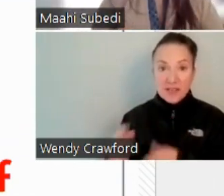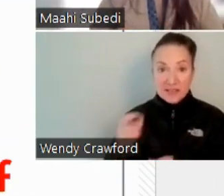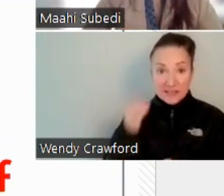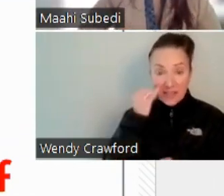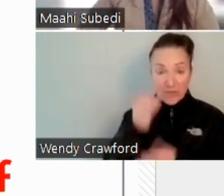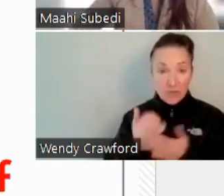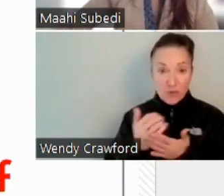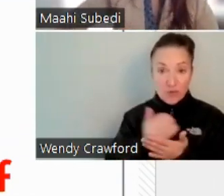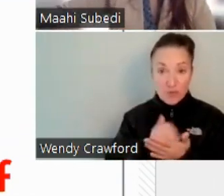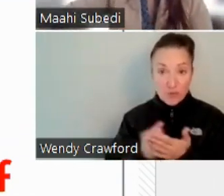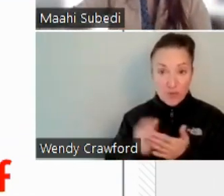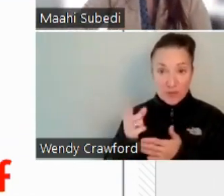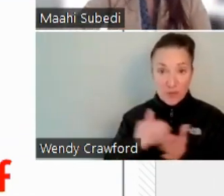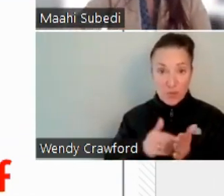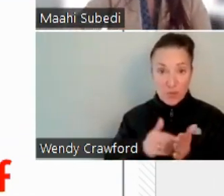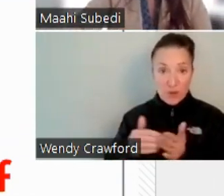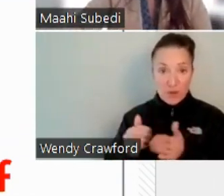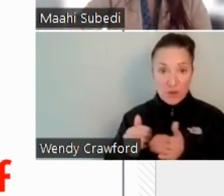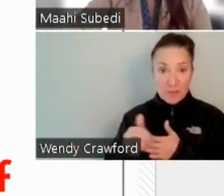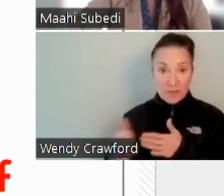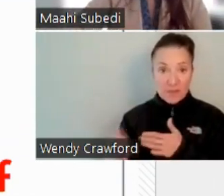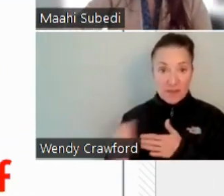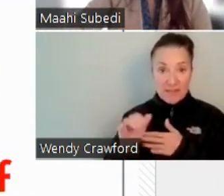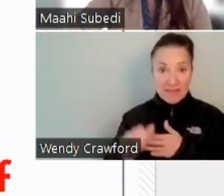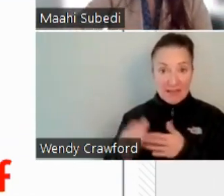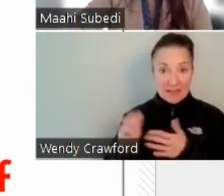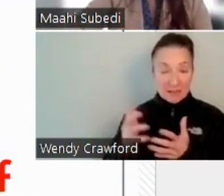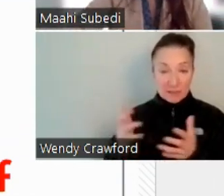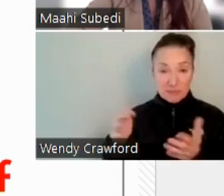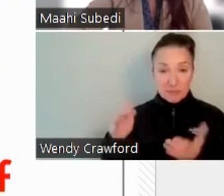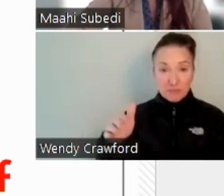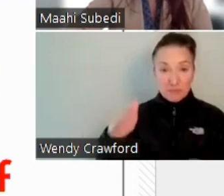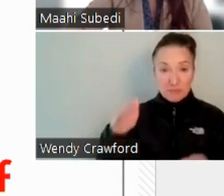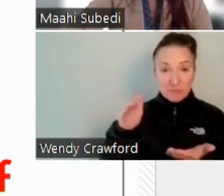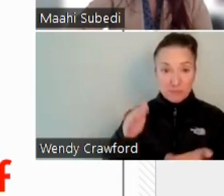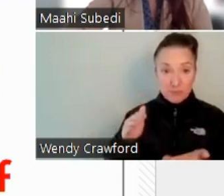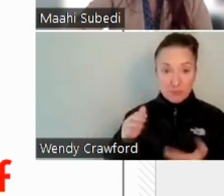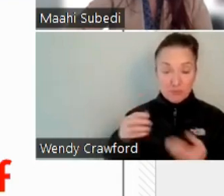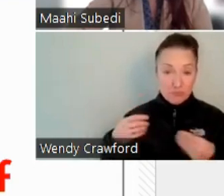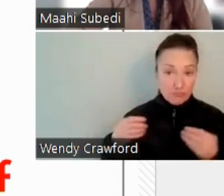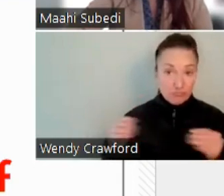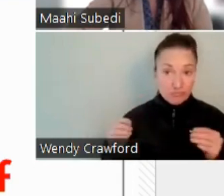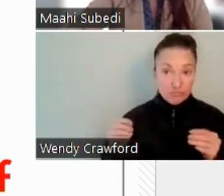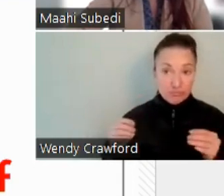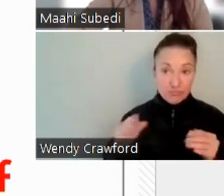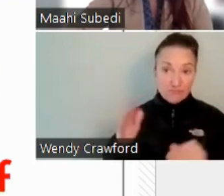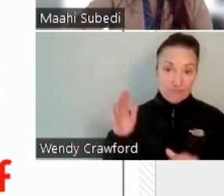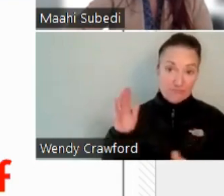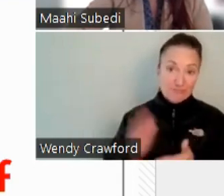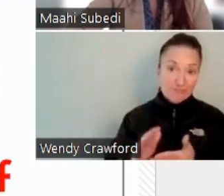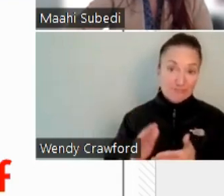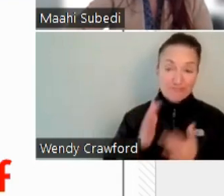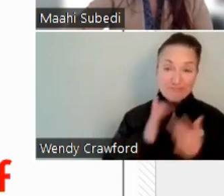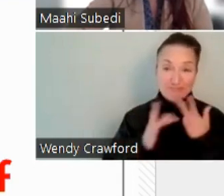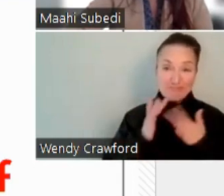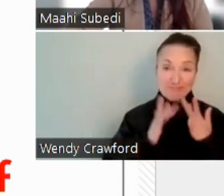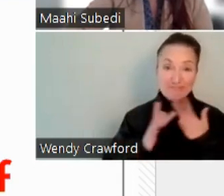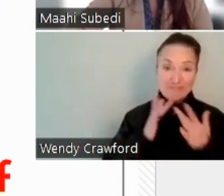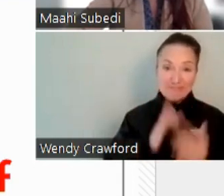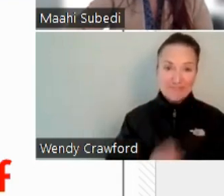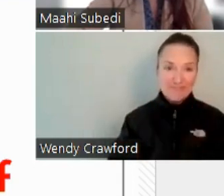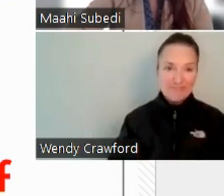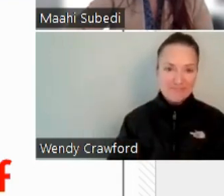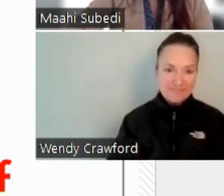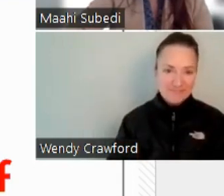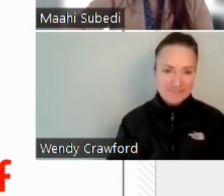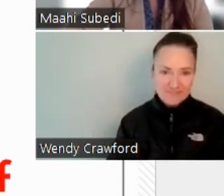million to something and you just said a great deal of money, I think you're selling yourself way short, right? I mean, who's going to know that it was a million except